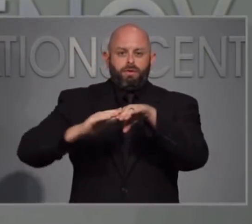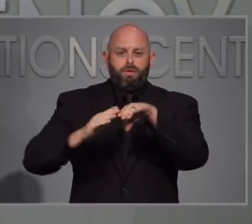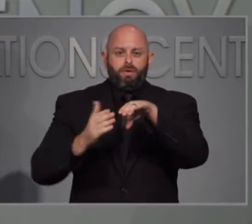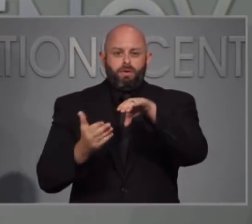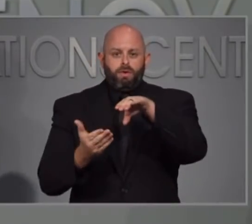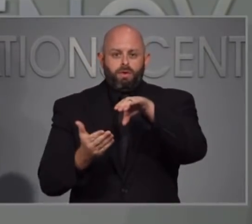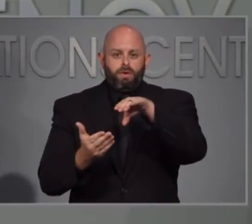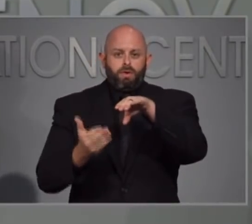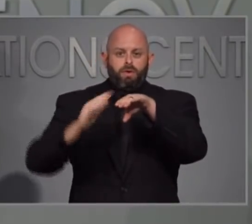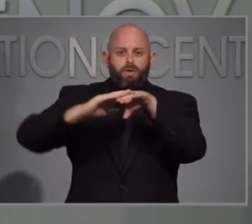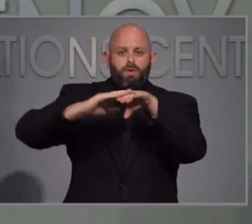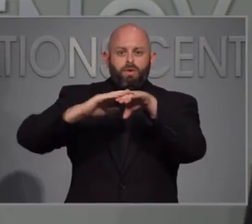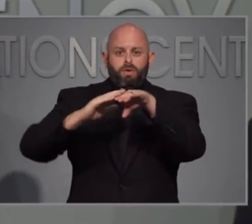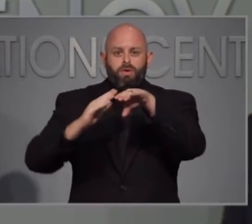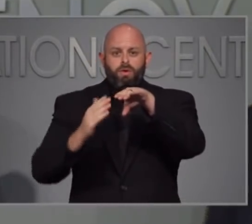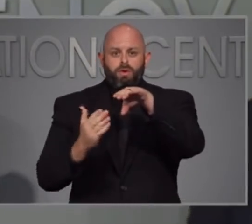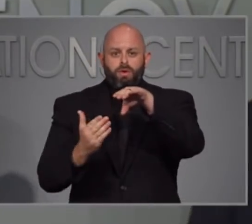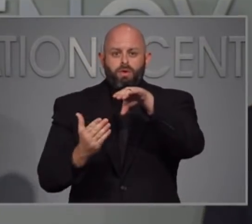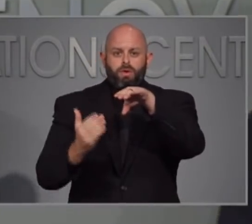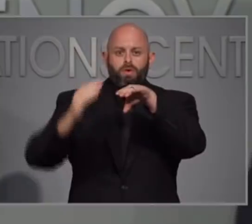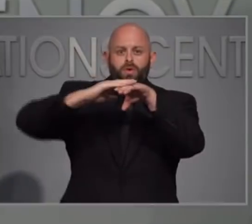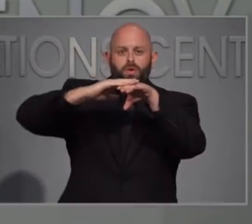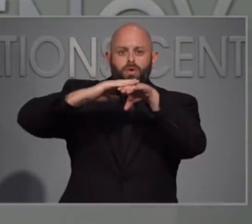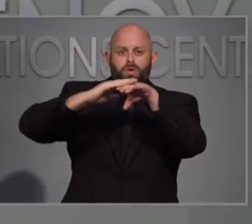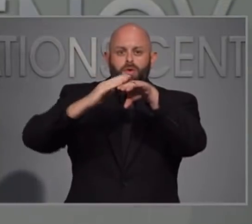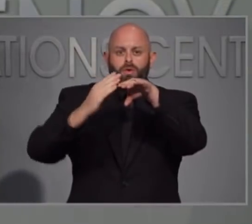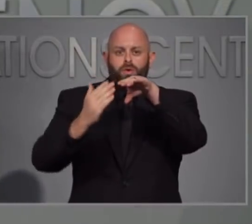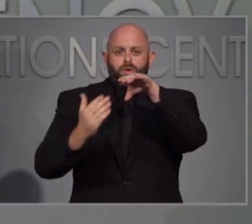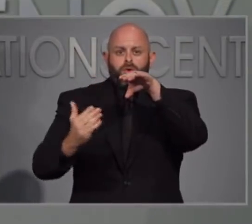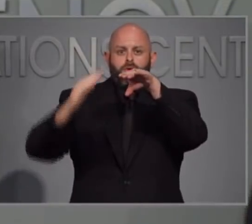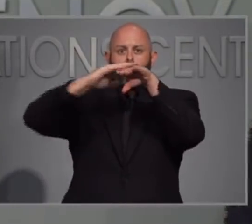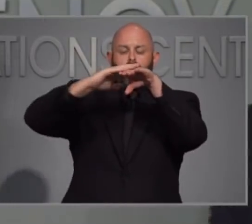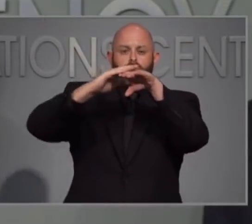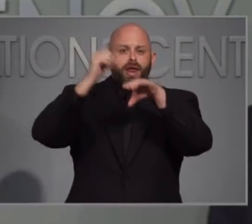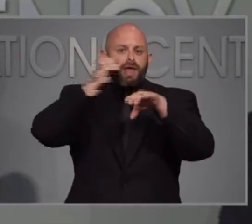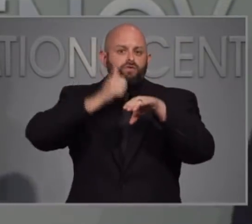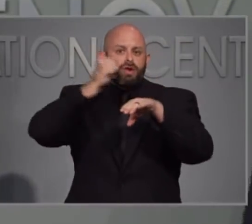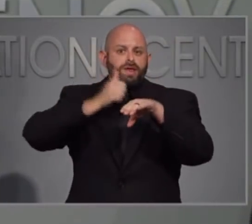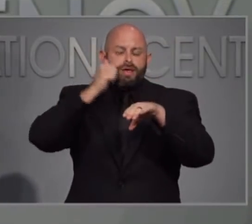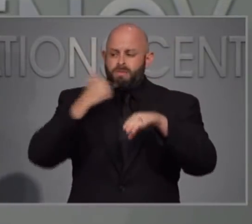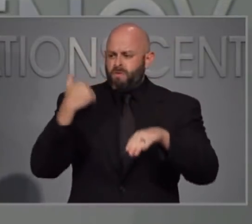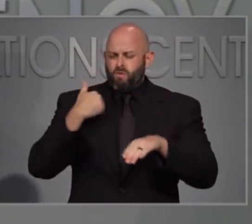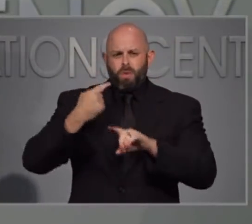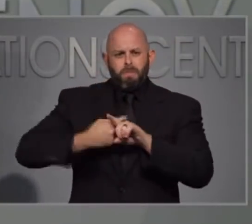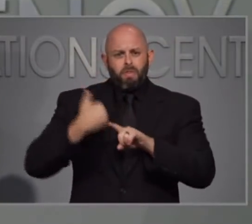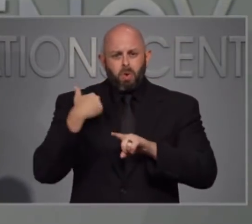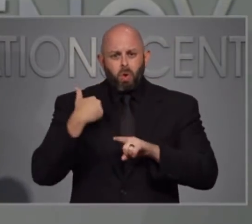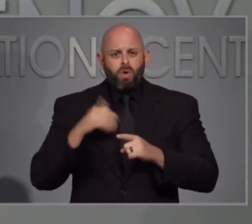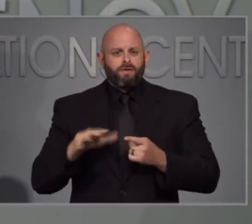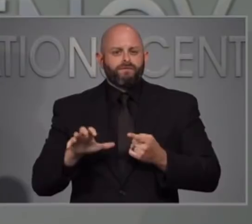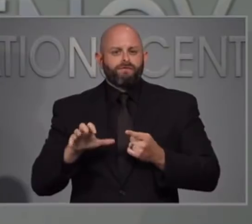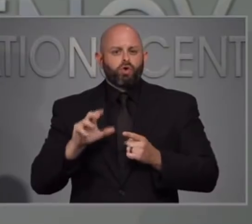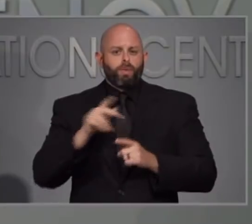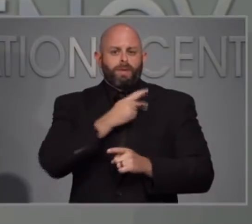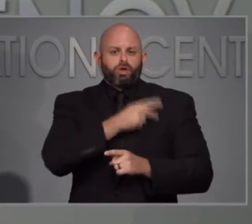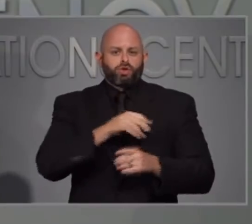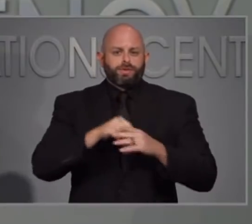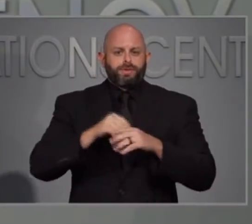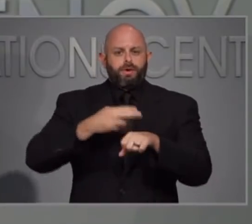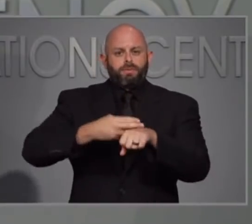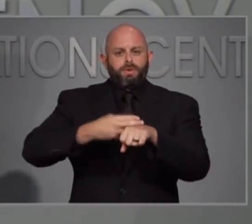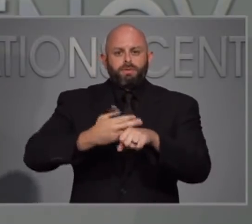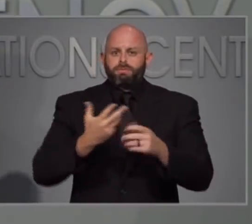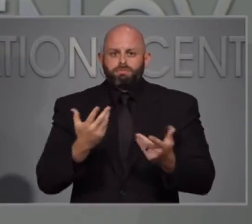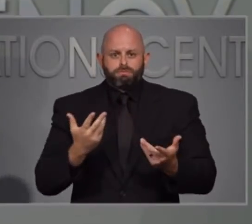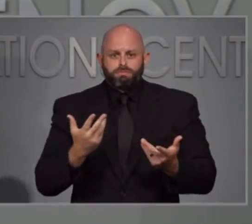steady increase in the number of cases. We used to be rock solid in the mid 500s of the number of total hospitalizations